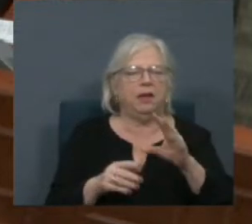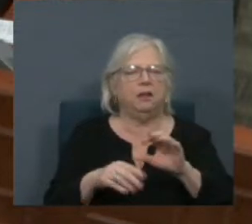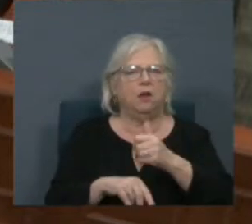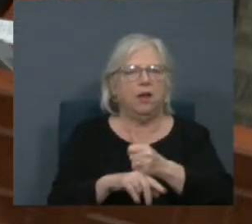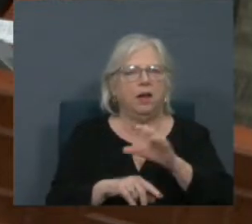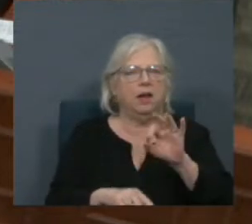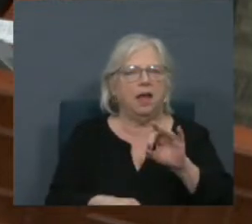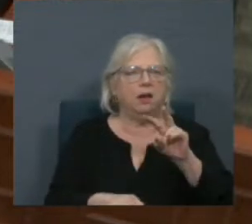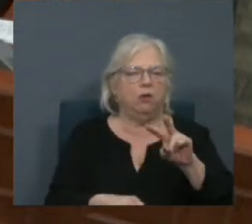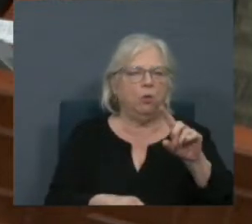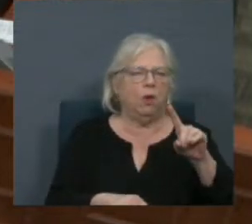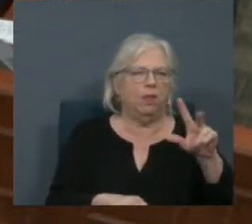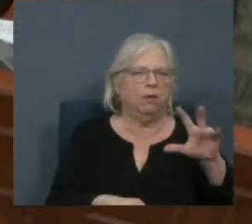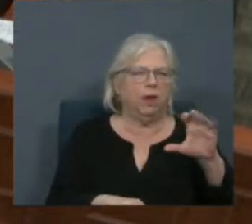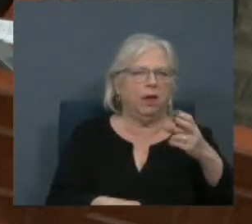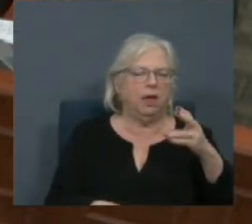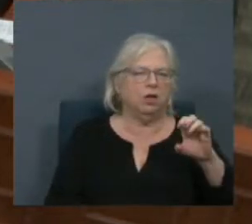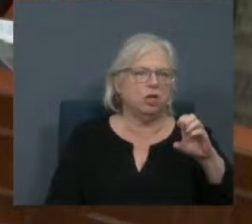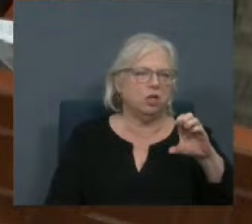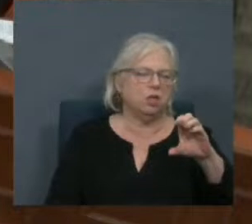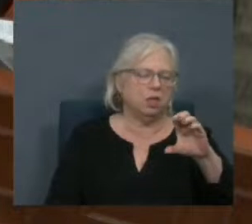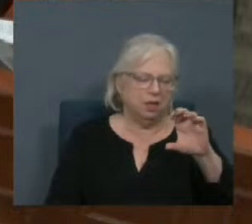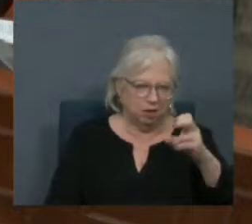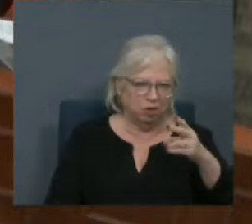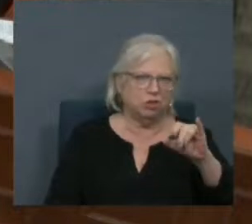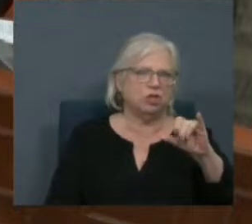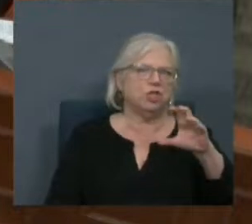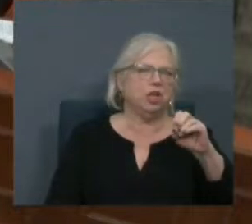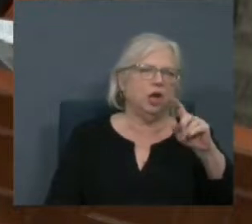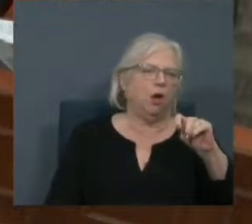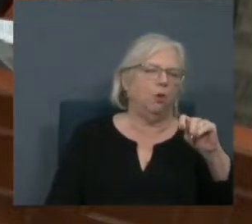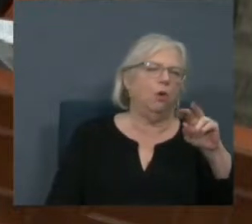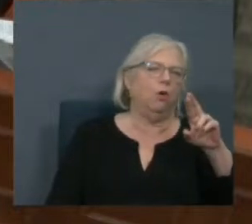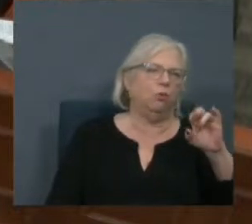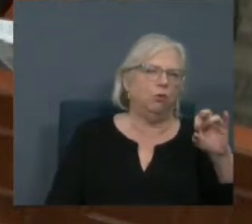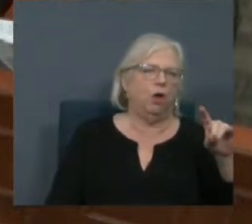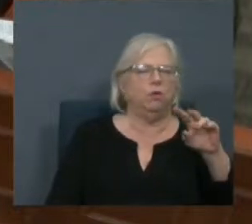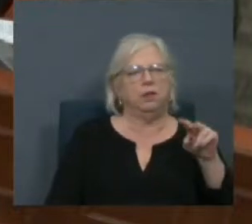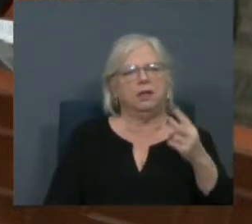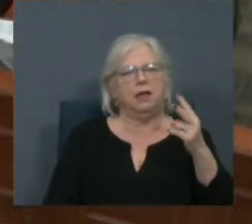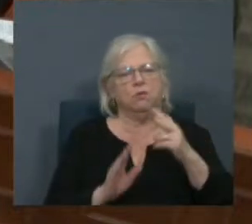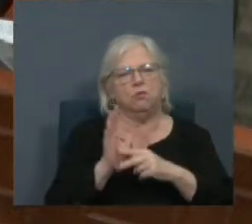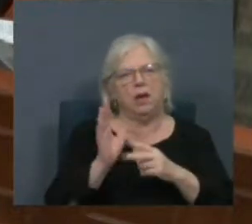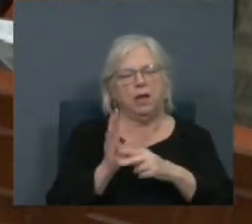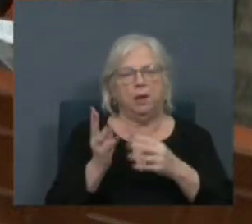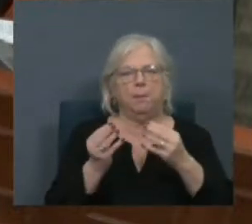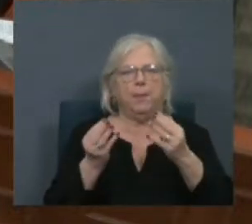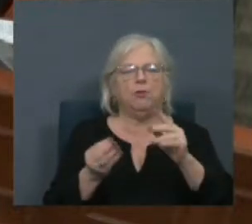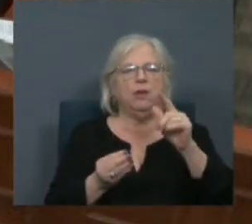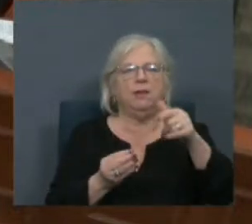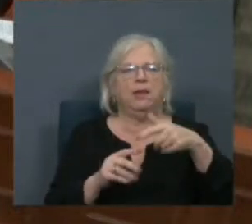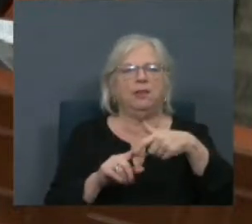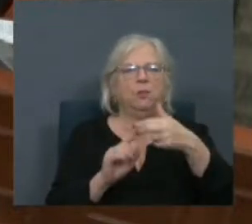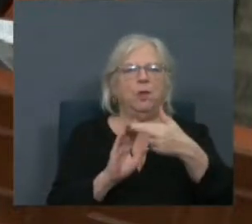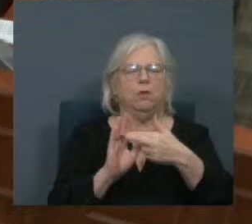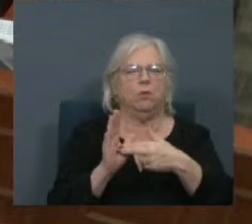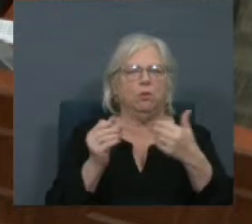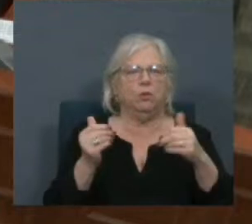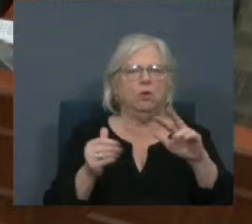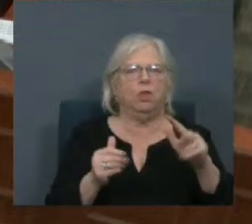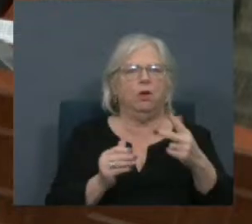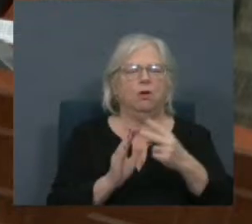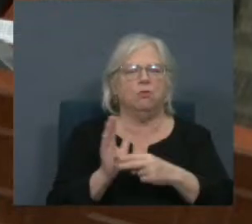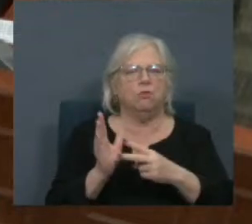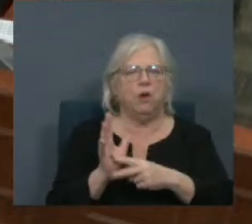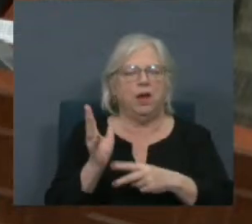9123 Chico Road. Second reading. Suspend the rules and place on third and final reading. Second. There's a motion and a second. All those in favor, please say